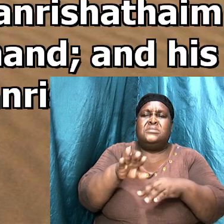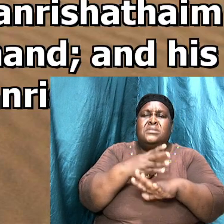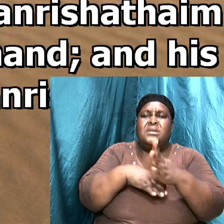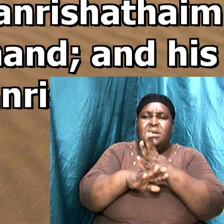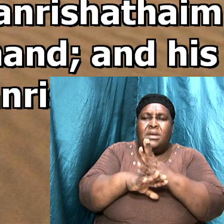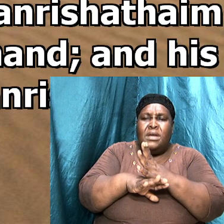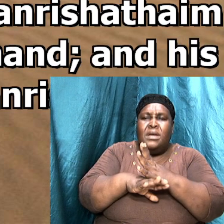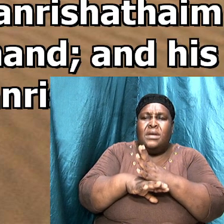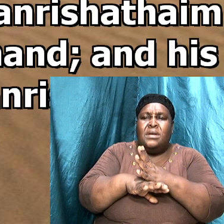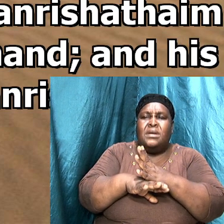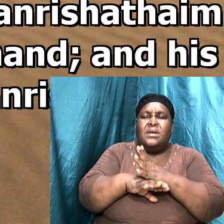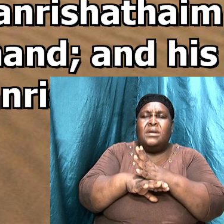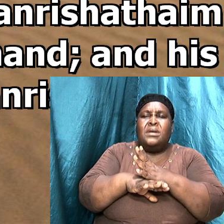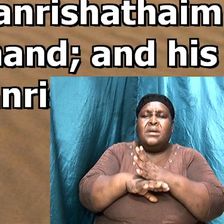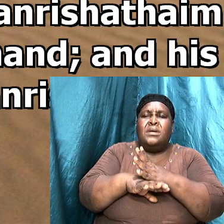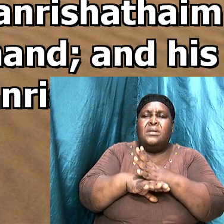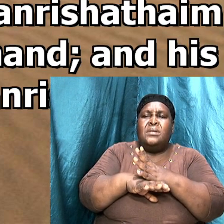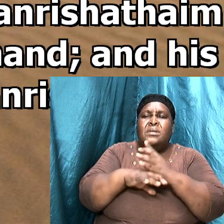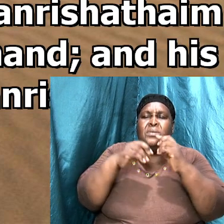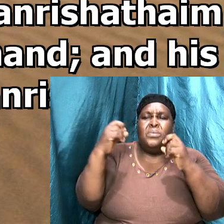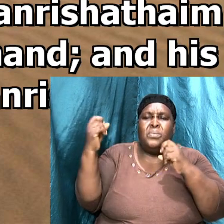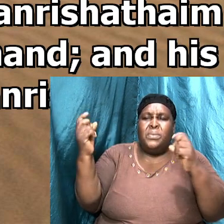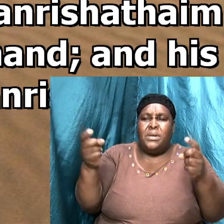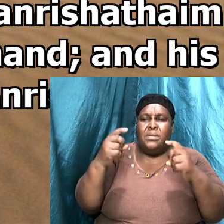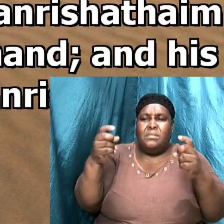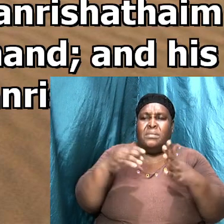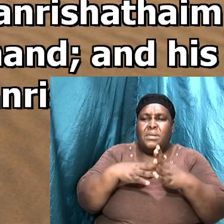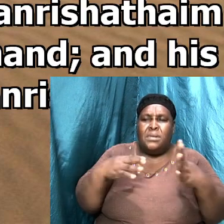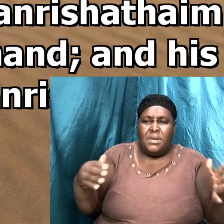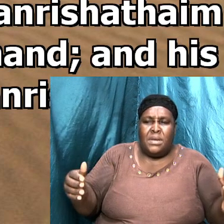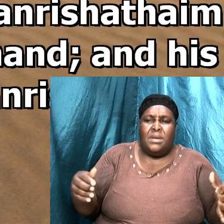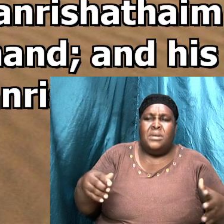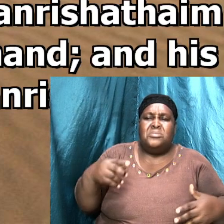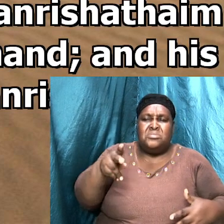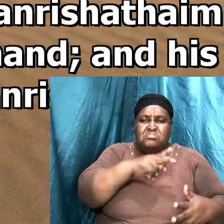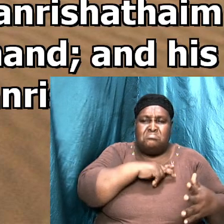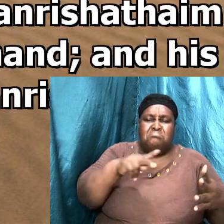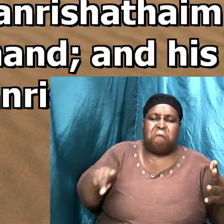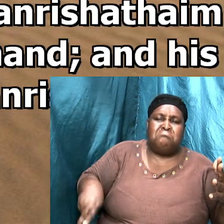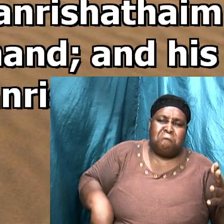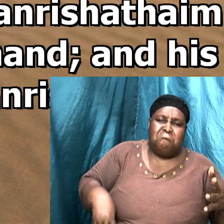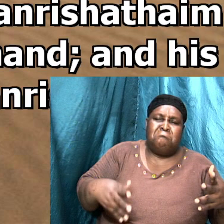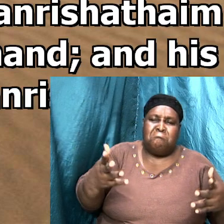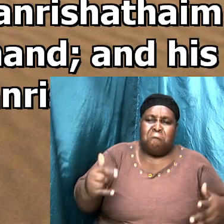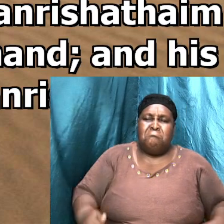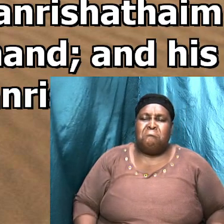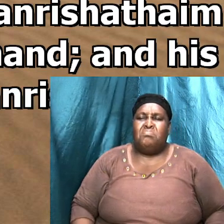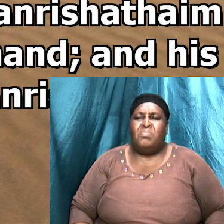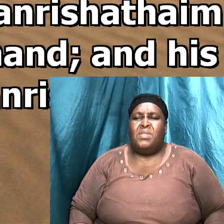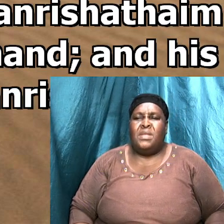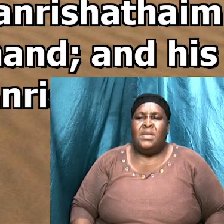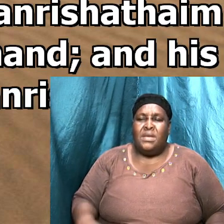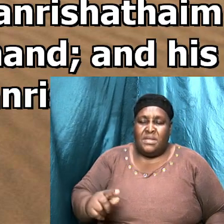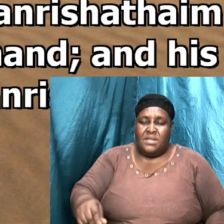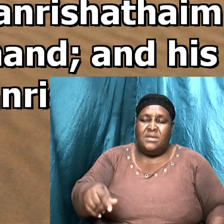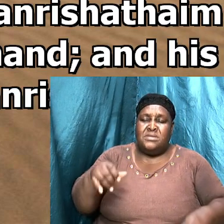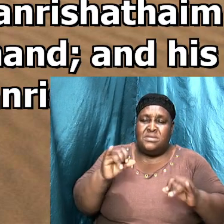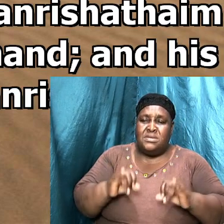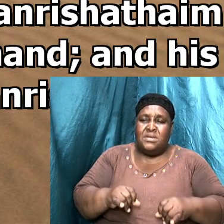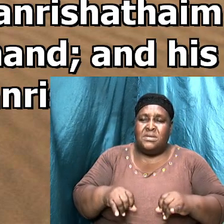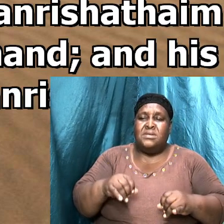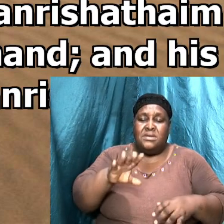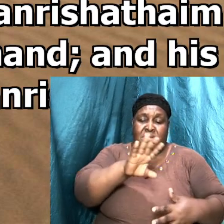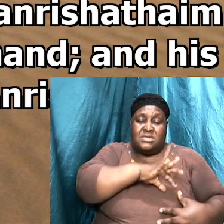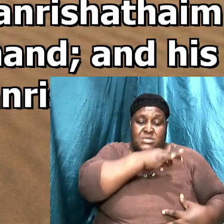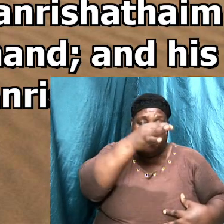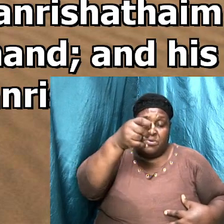prevailed against that king. Amen. So, this individual, look here, the Spirit